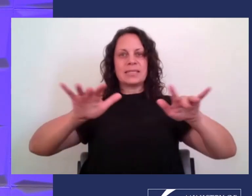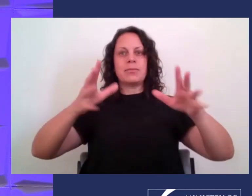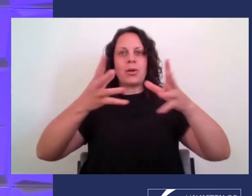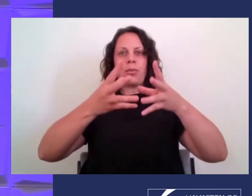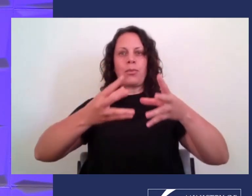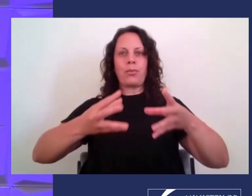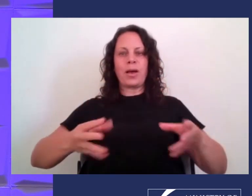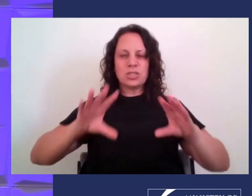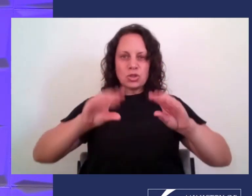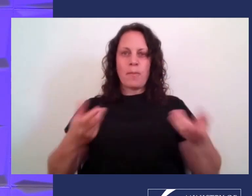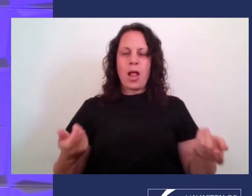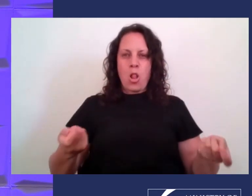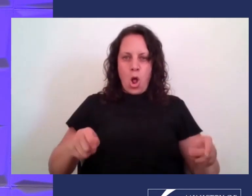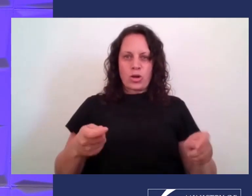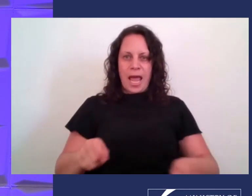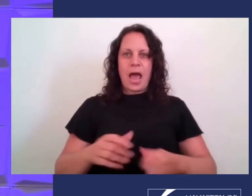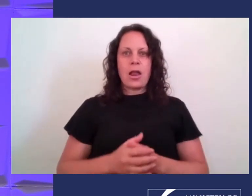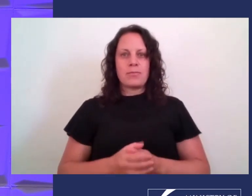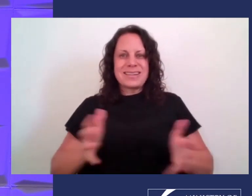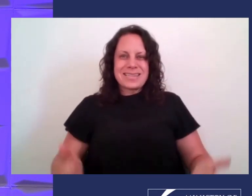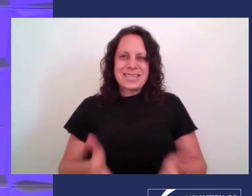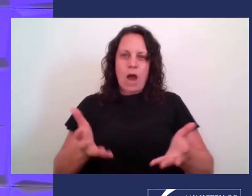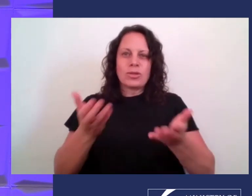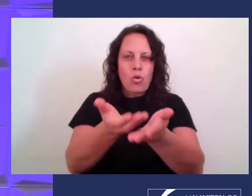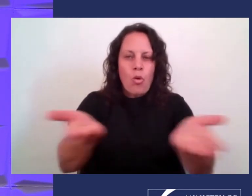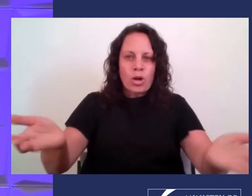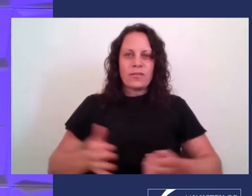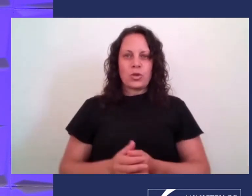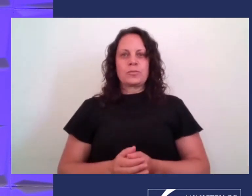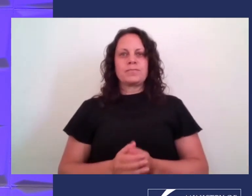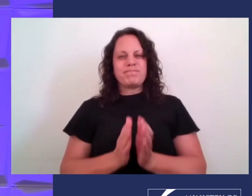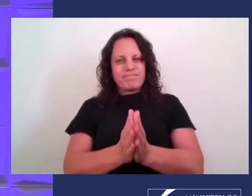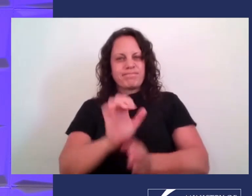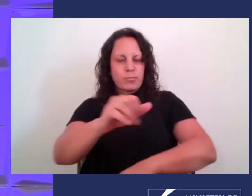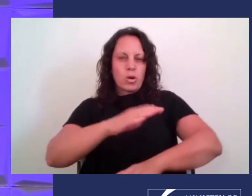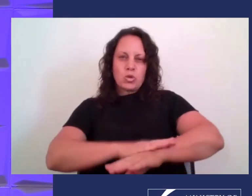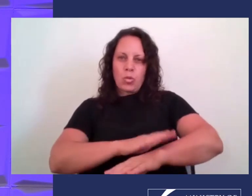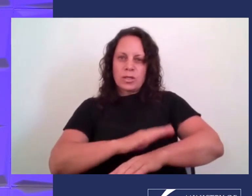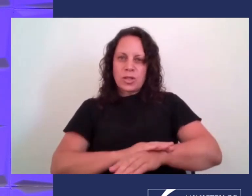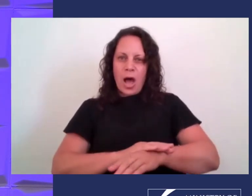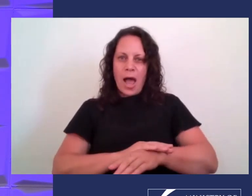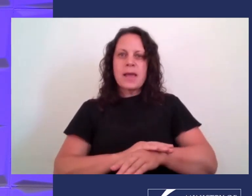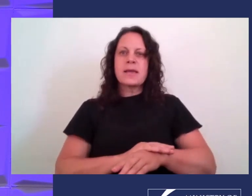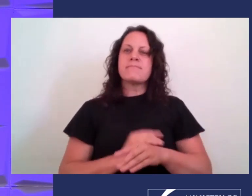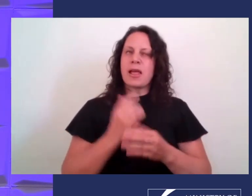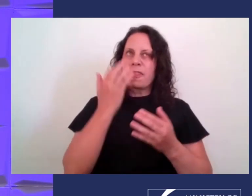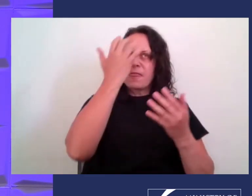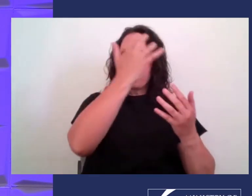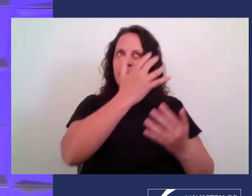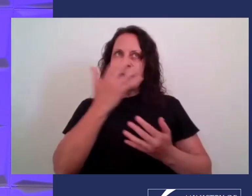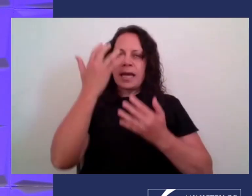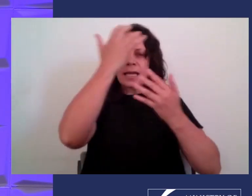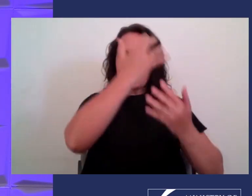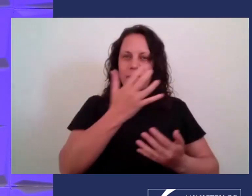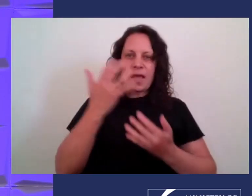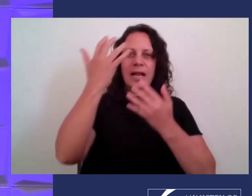lockdowns. And so I really encourage all of you to take your time and to think about the information that we're going to present to you tonight.